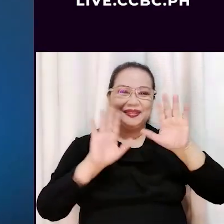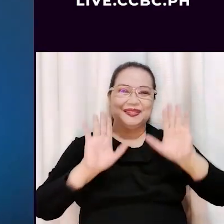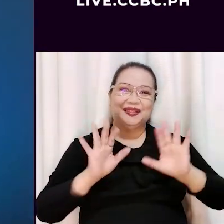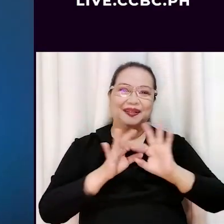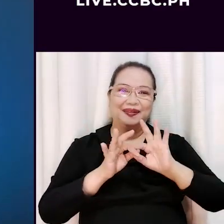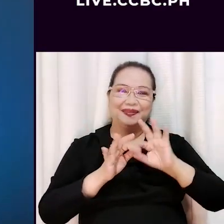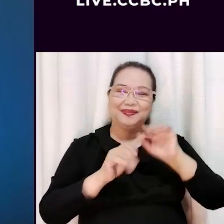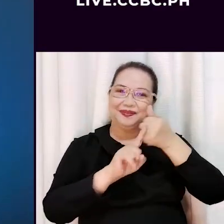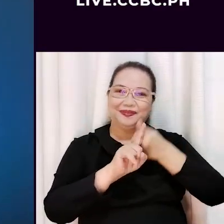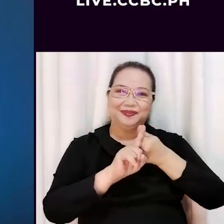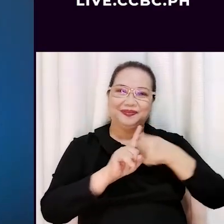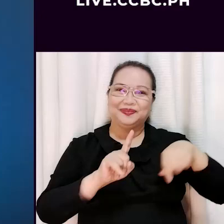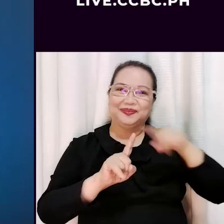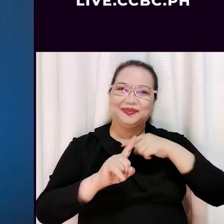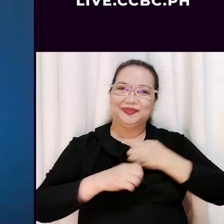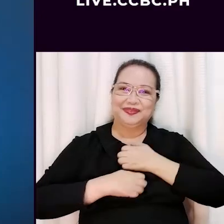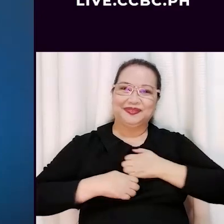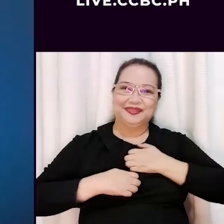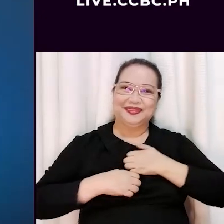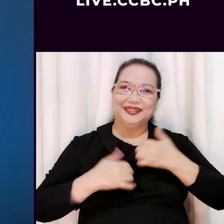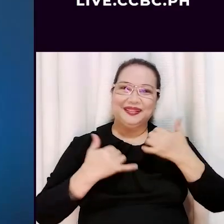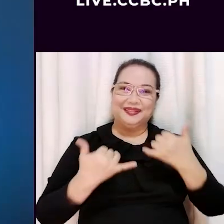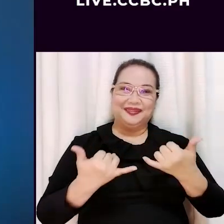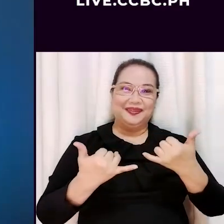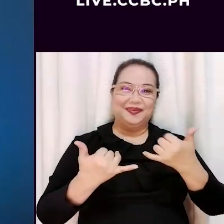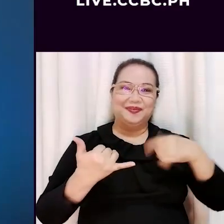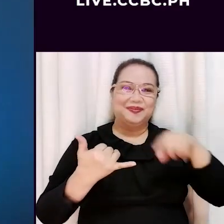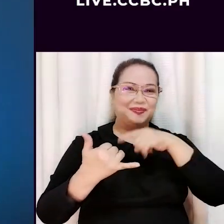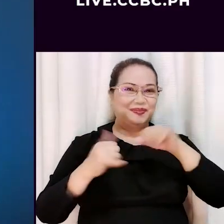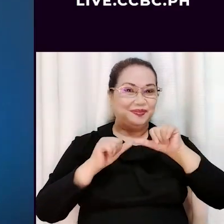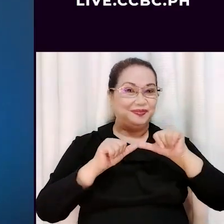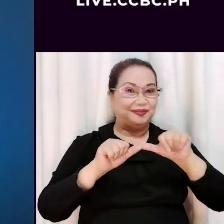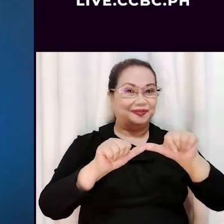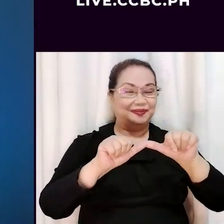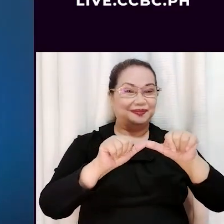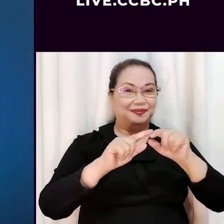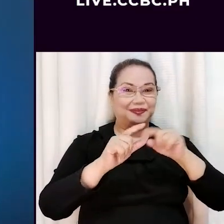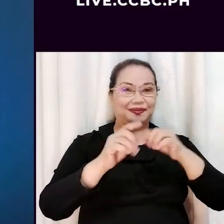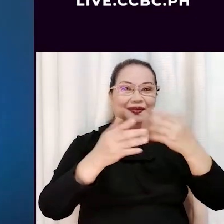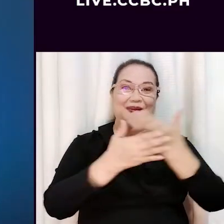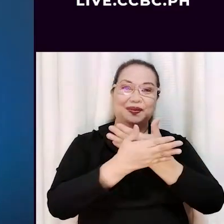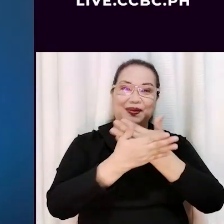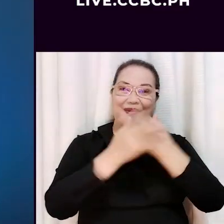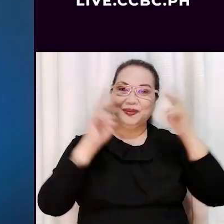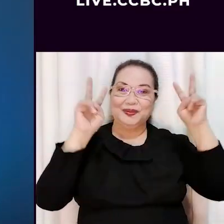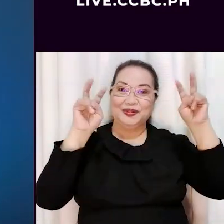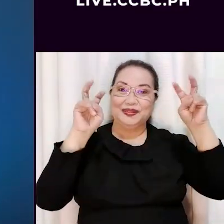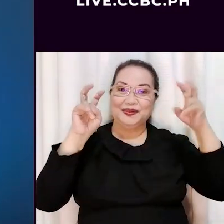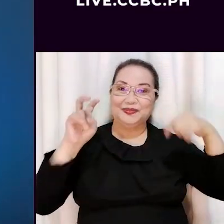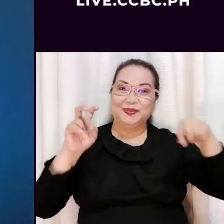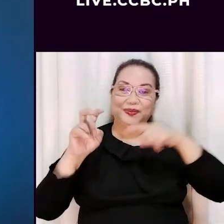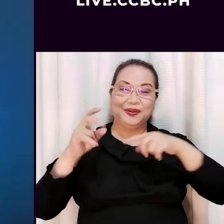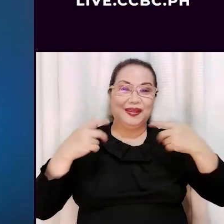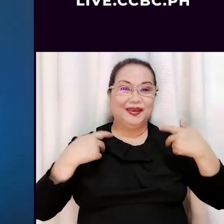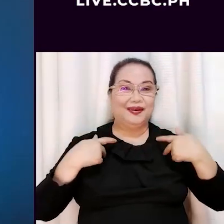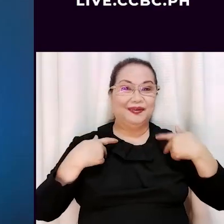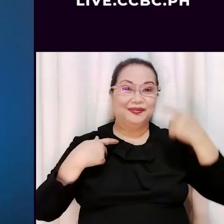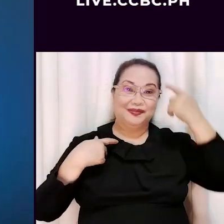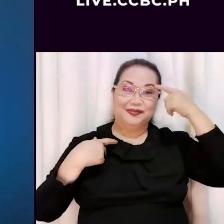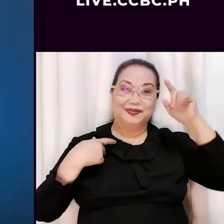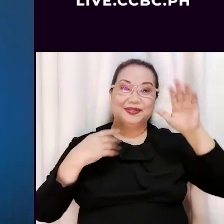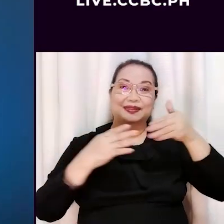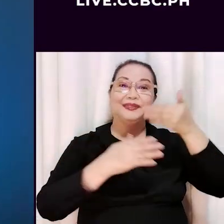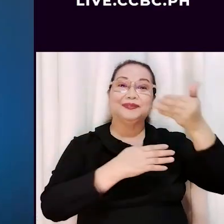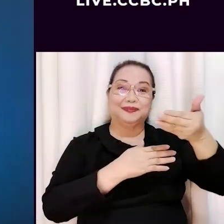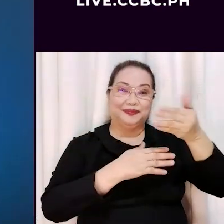we're excited as we now continue in this new theme that we have for this